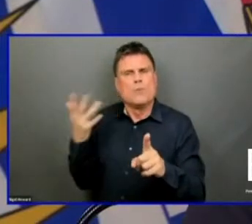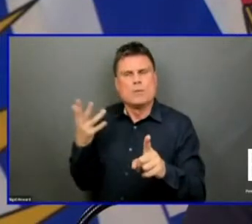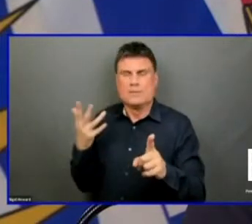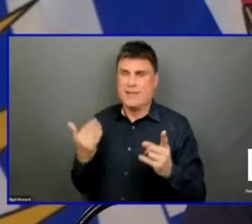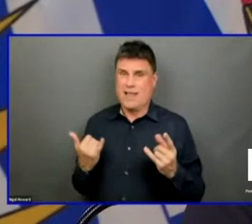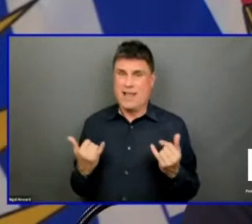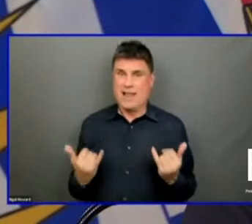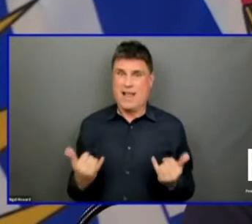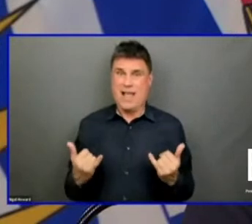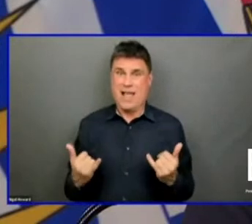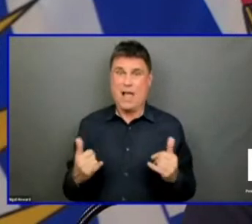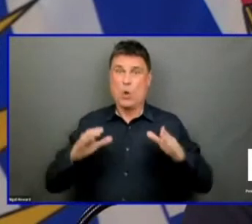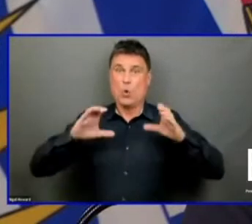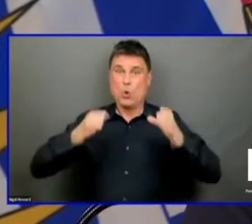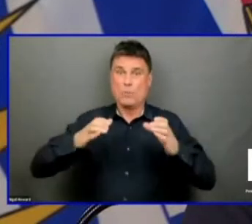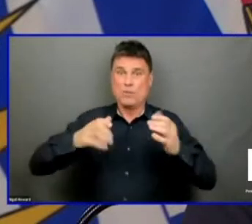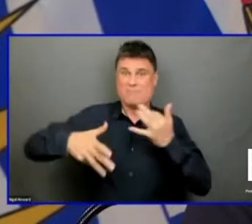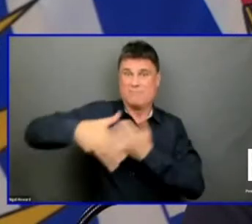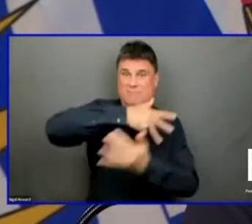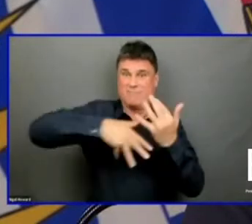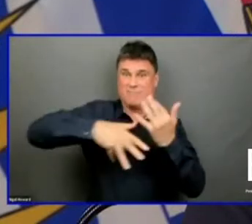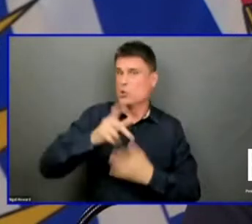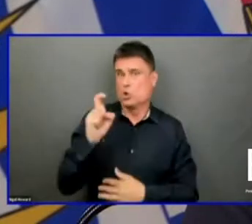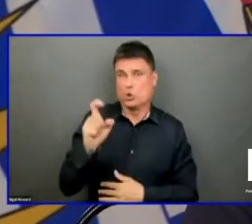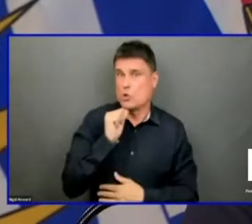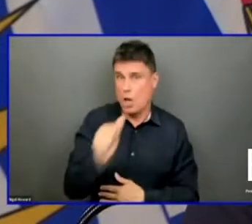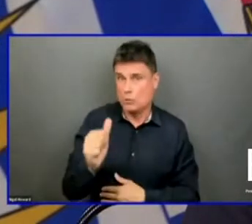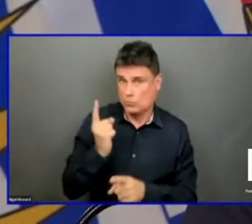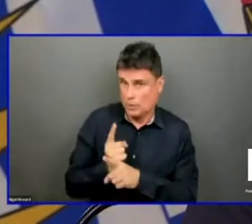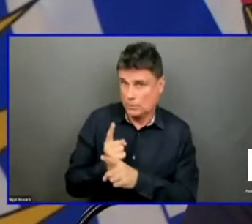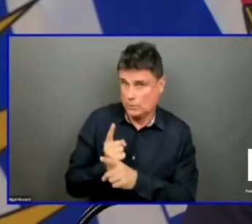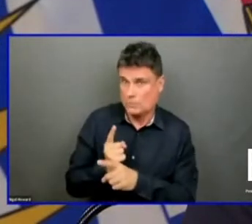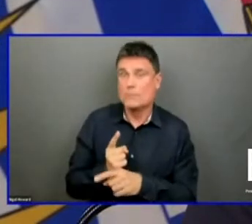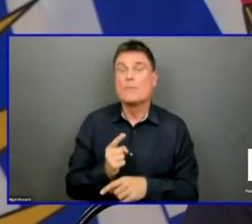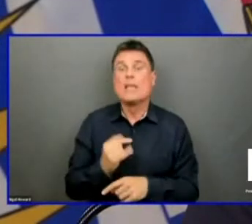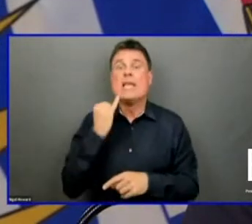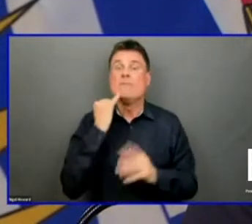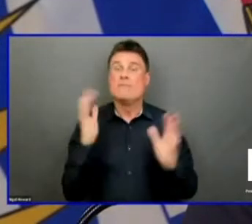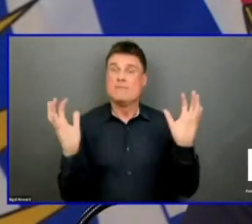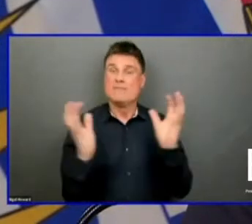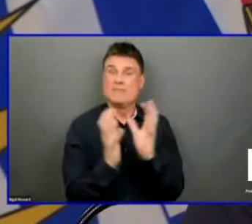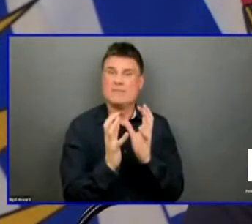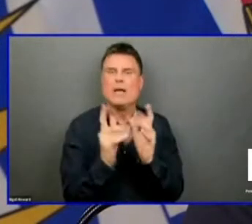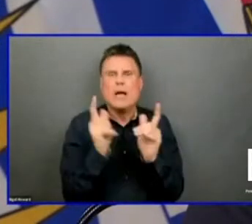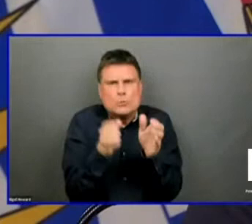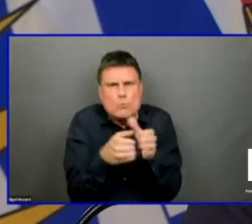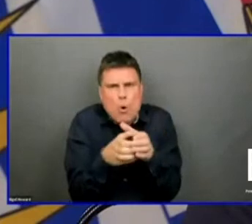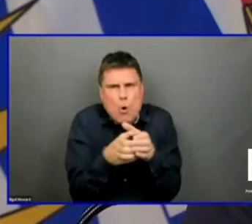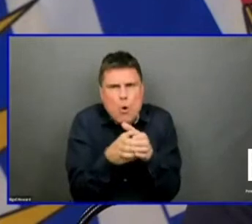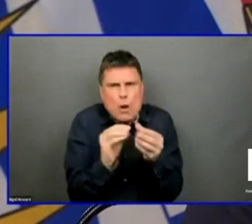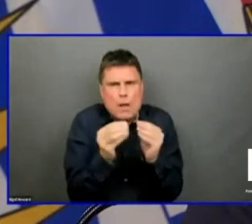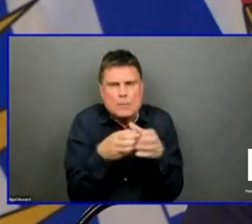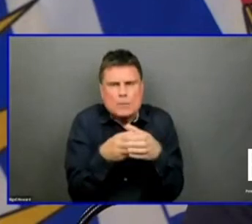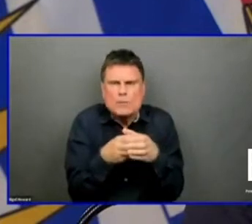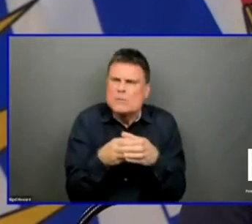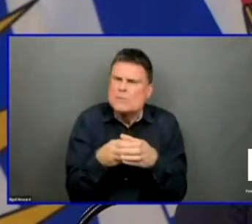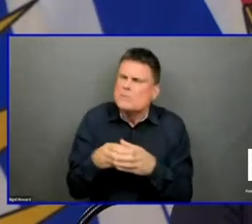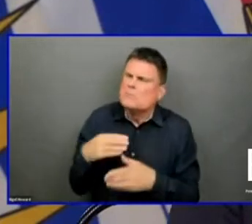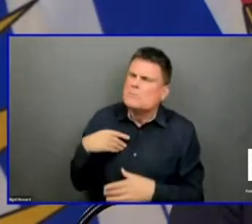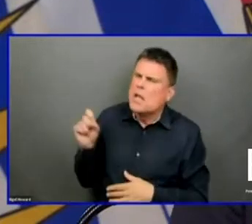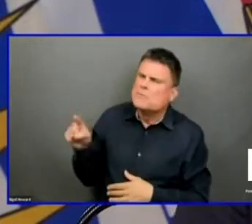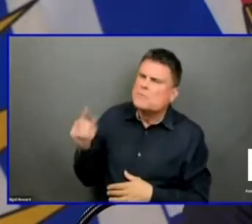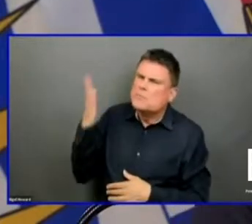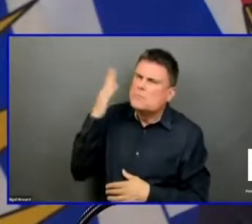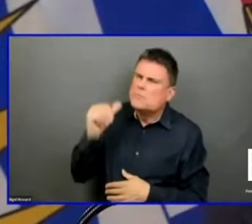it small. So I'm just wondering, why not amend the order then for outdoor public gatherings with up to 10 people? Yeah, you